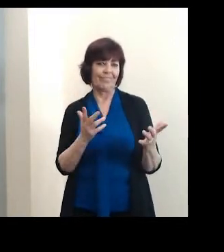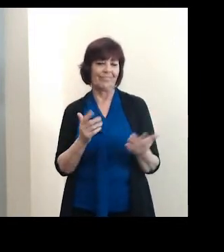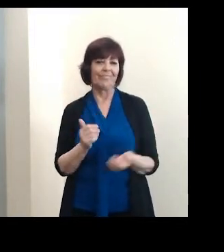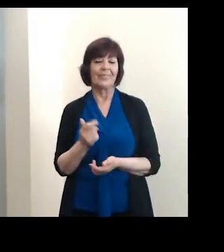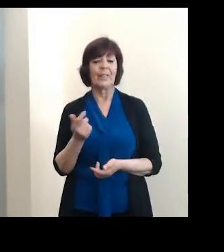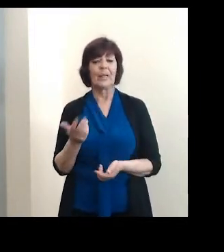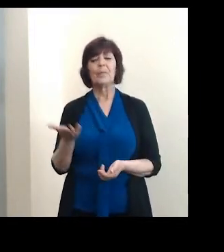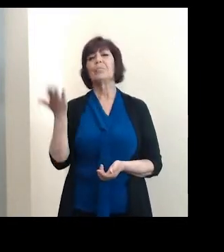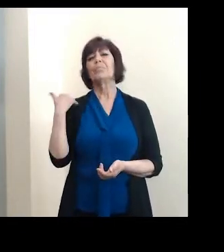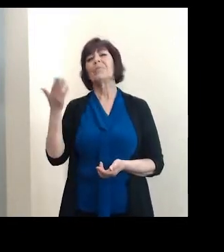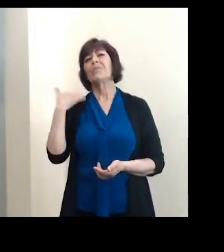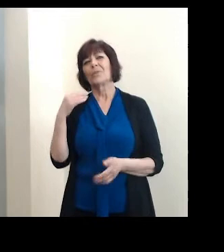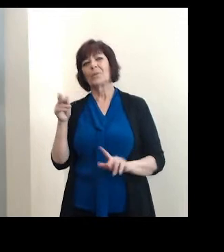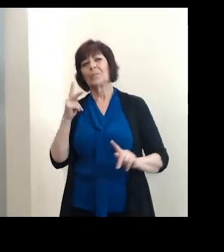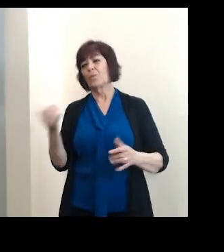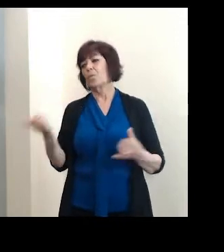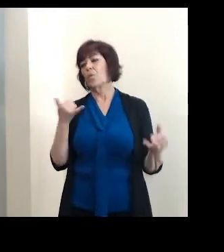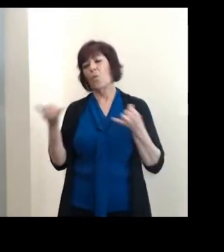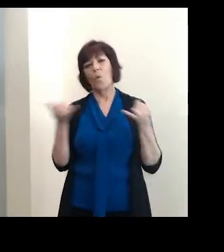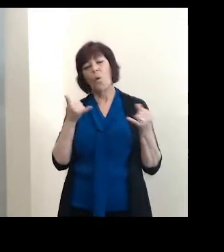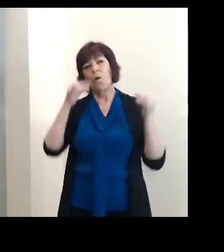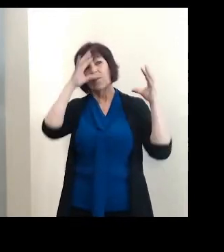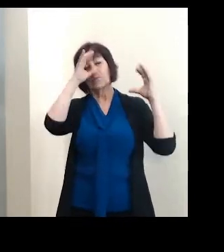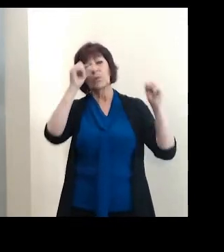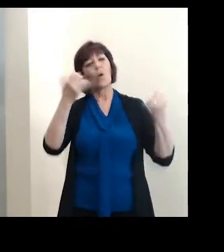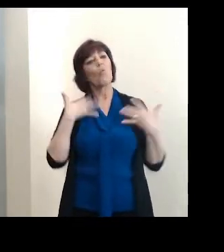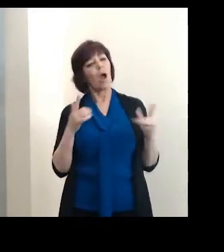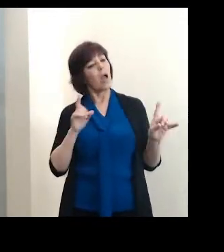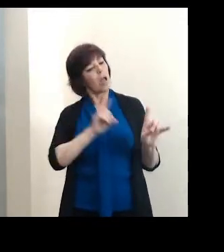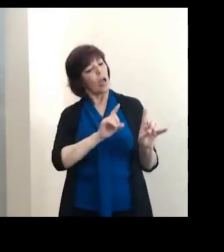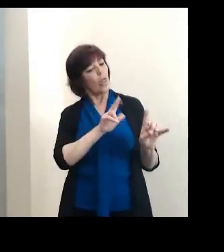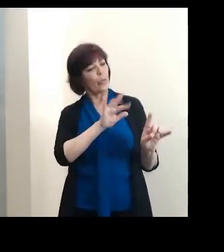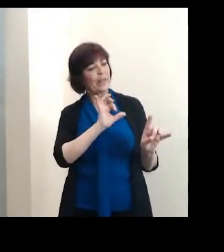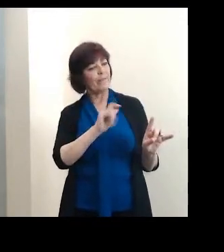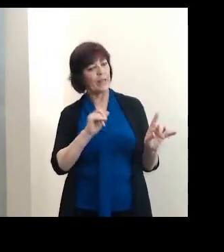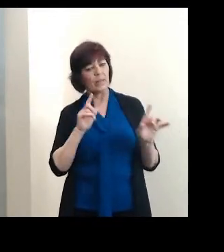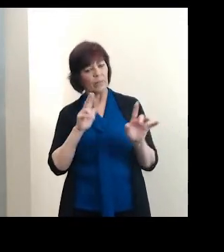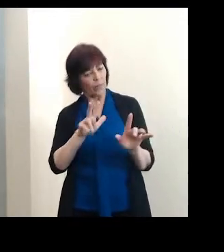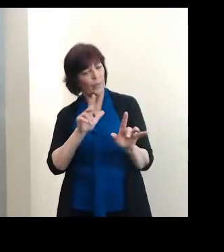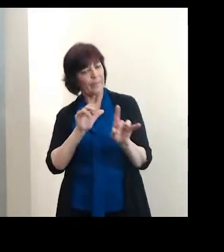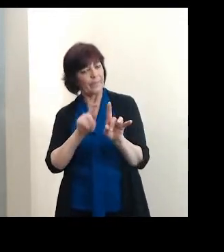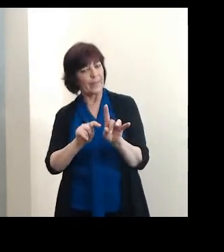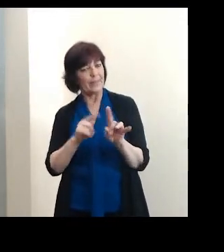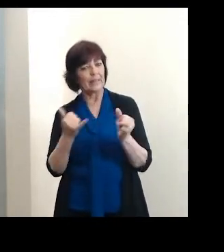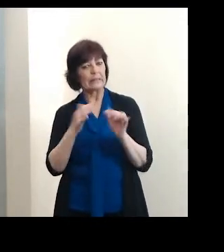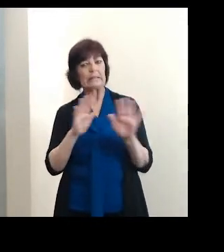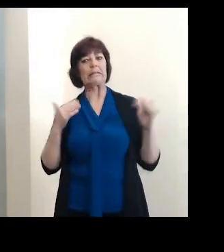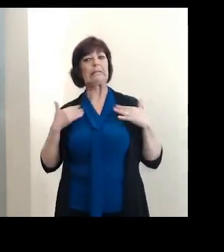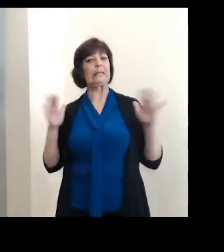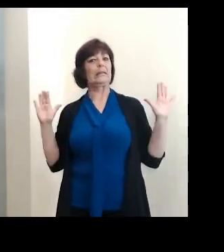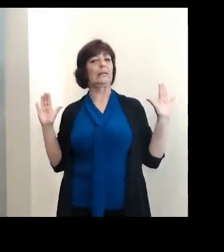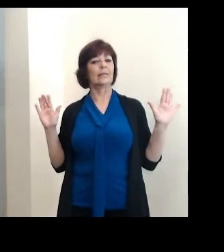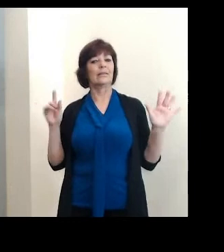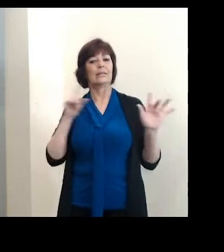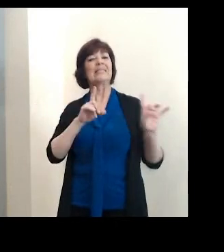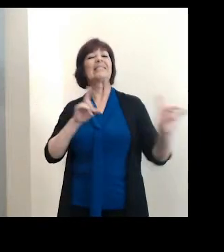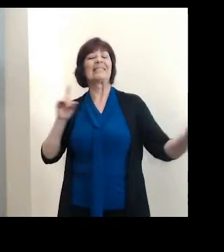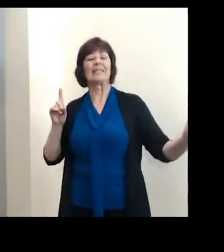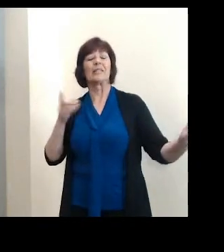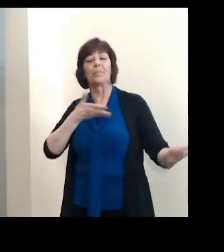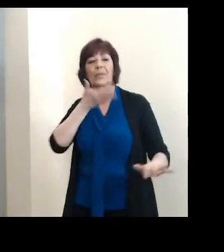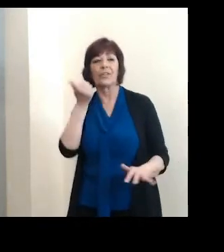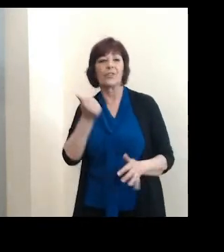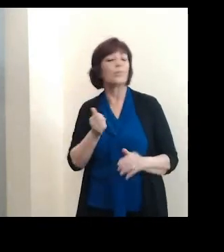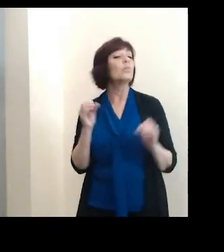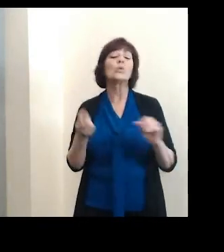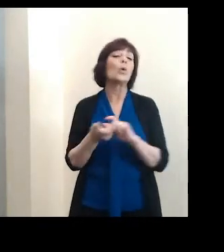of calls from superintendents and teachers, and now they seem to have backed off, I think, as they realize that there's this increase in cases. There's